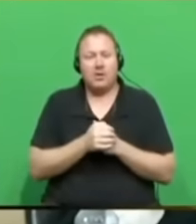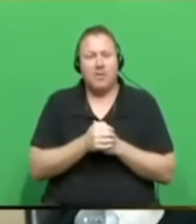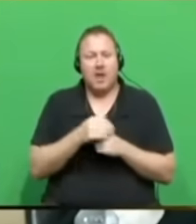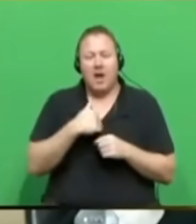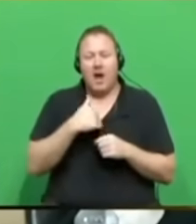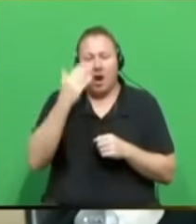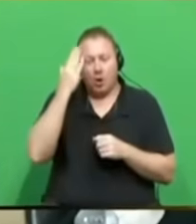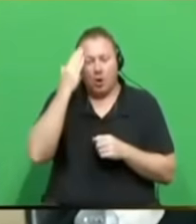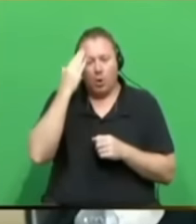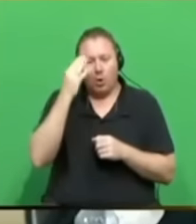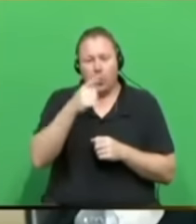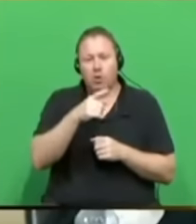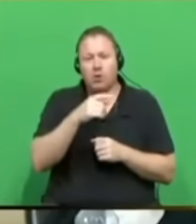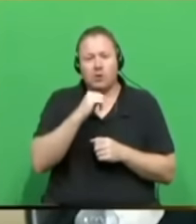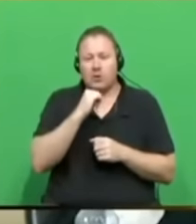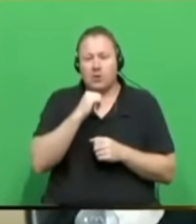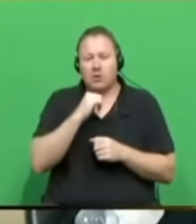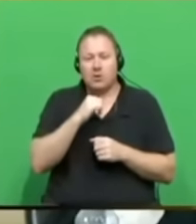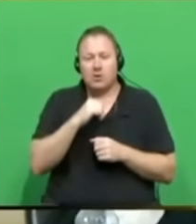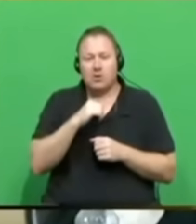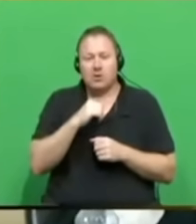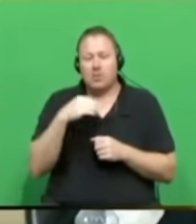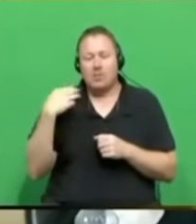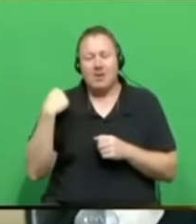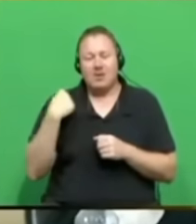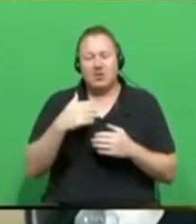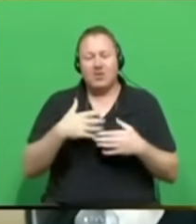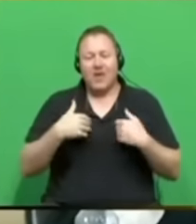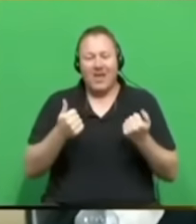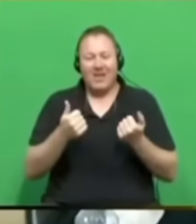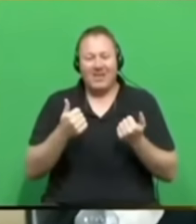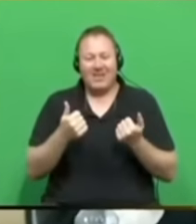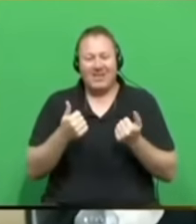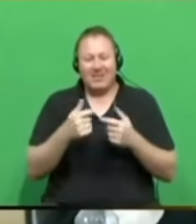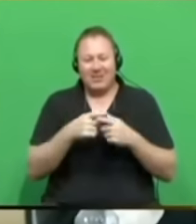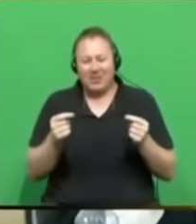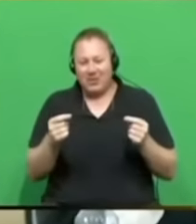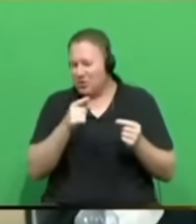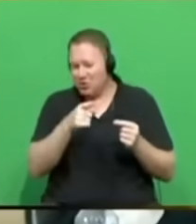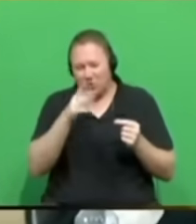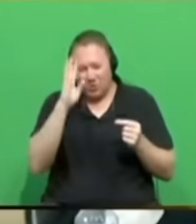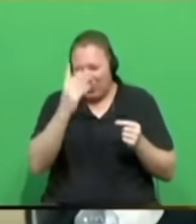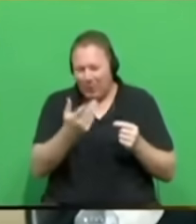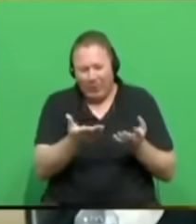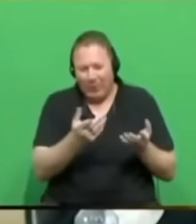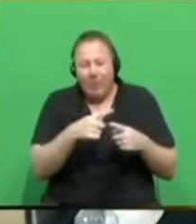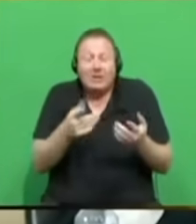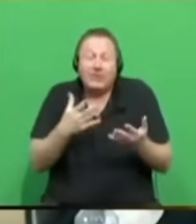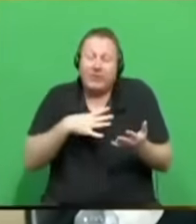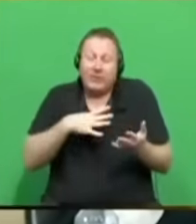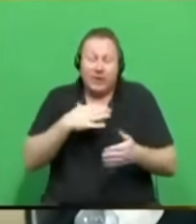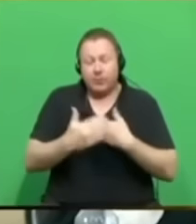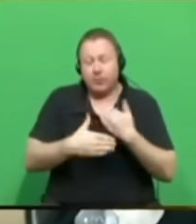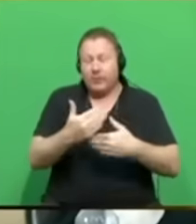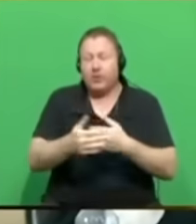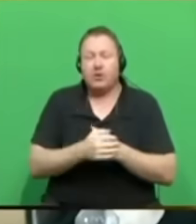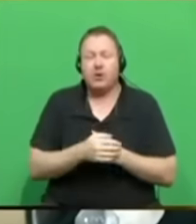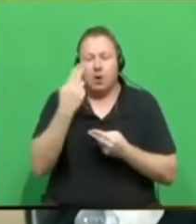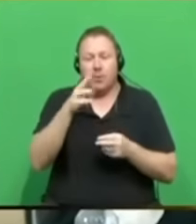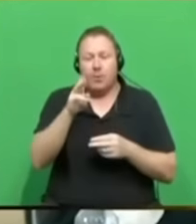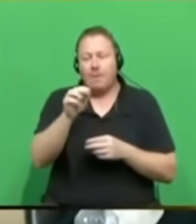I know that you are still not over not being the Minister of Health, but let's move on. And the Honorable